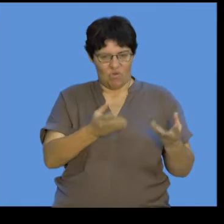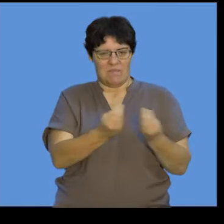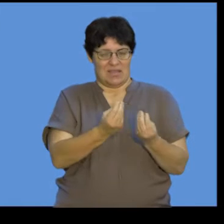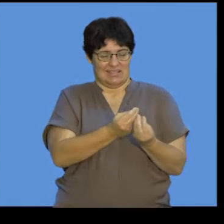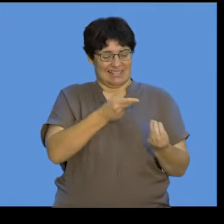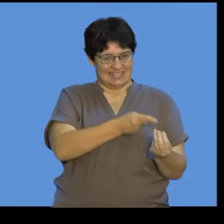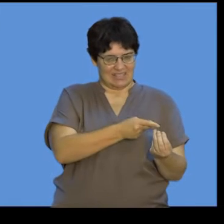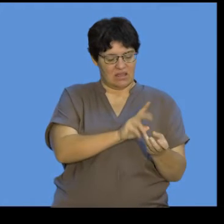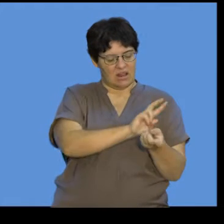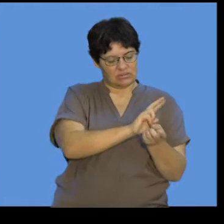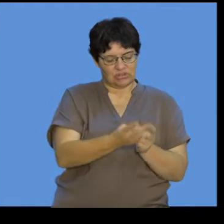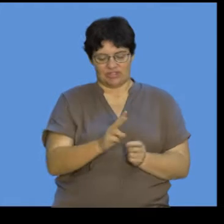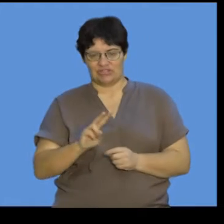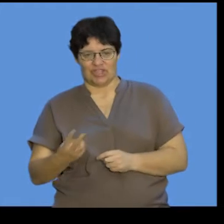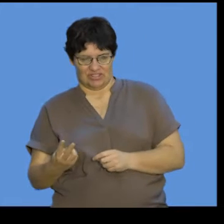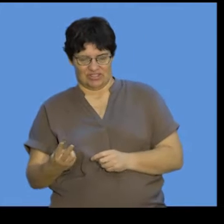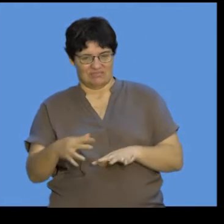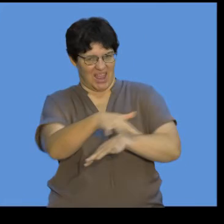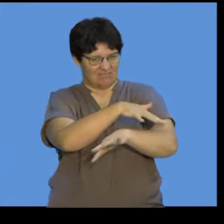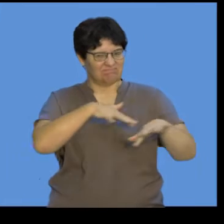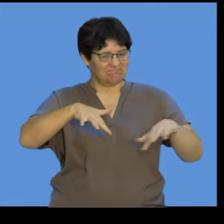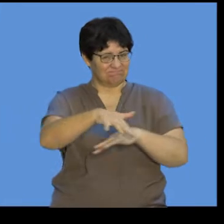different, conditions, and why,